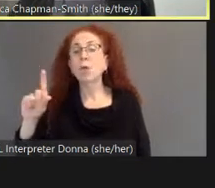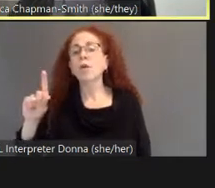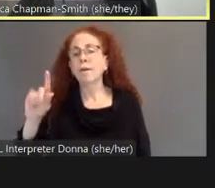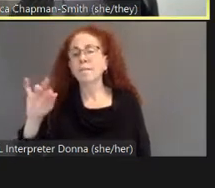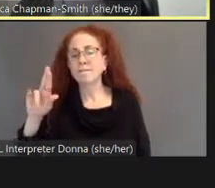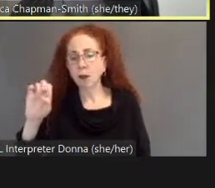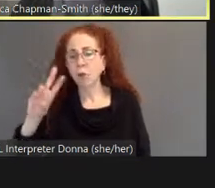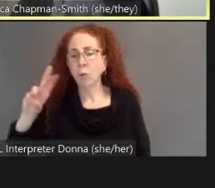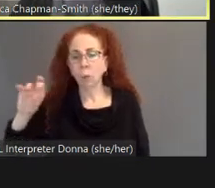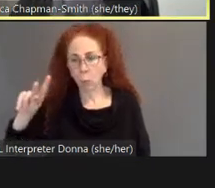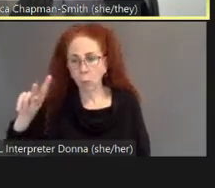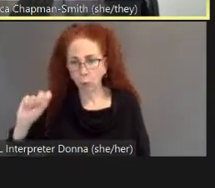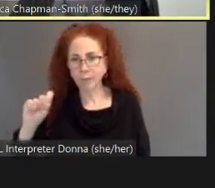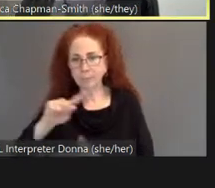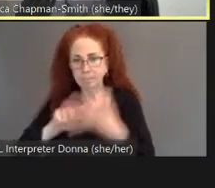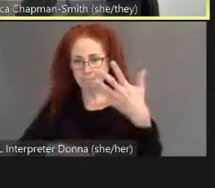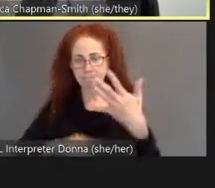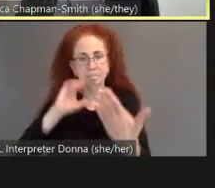productions.